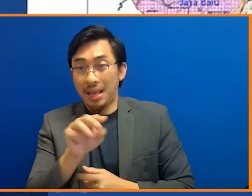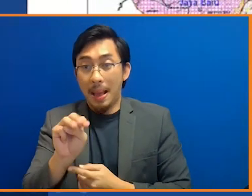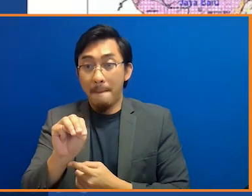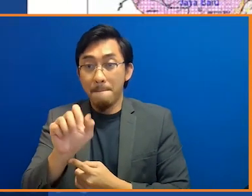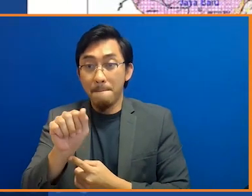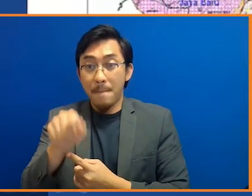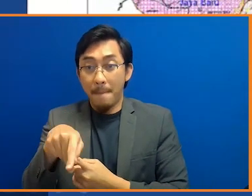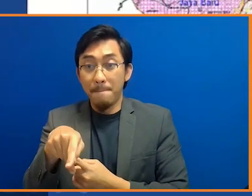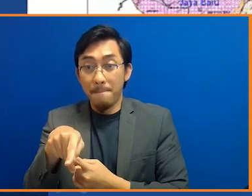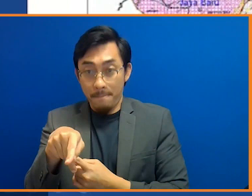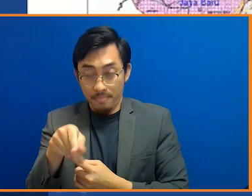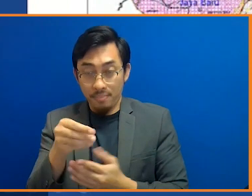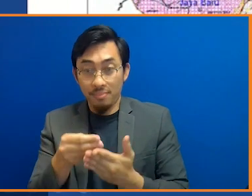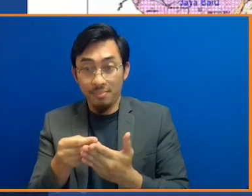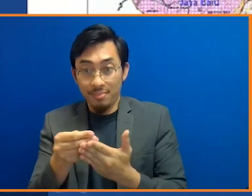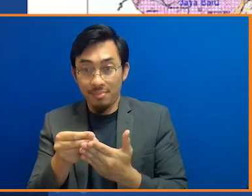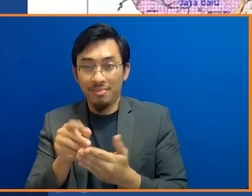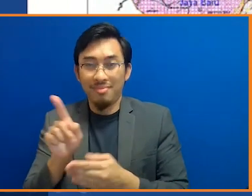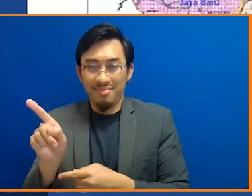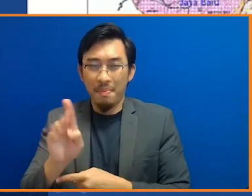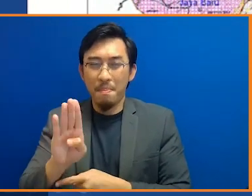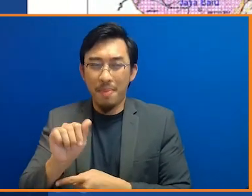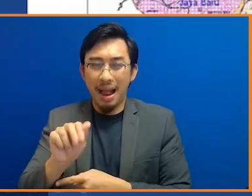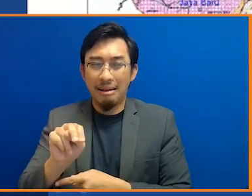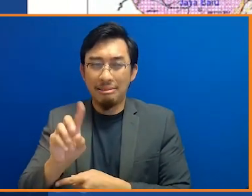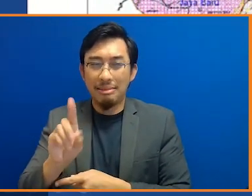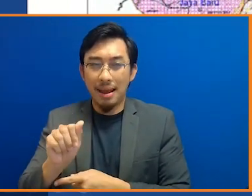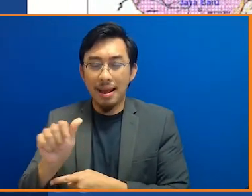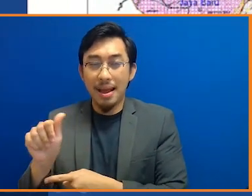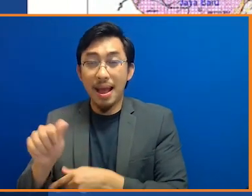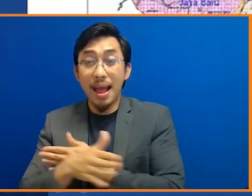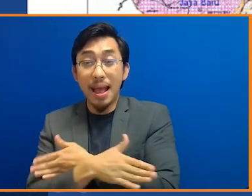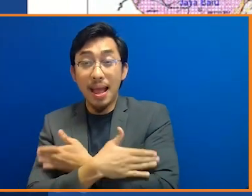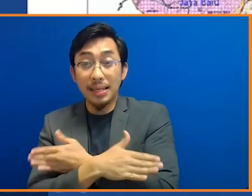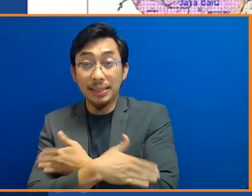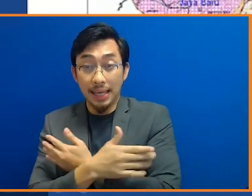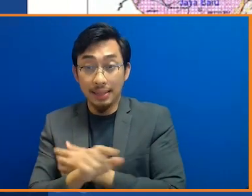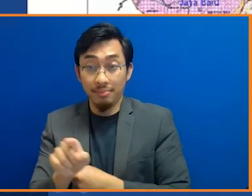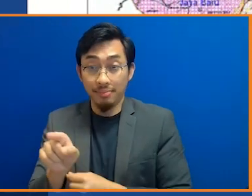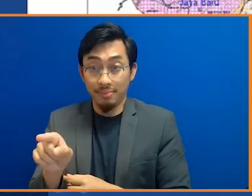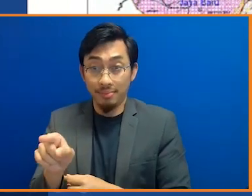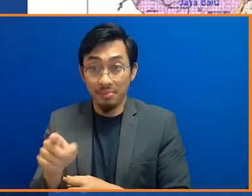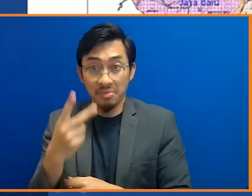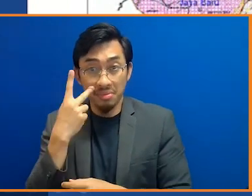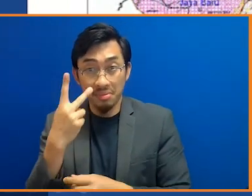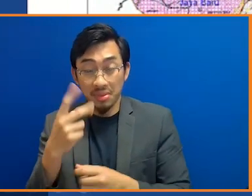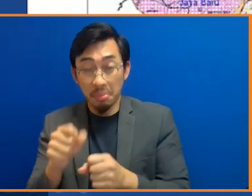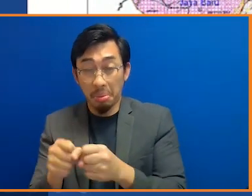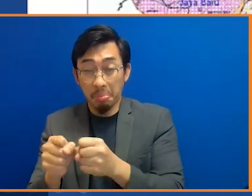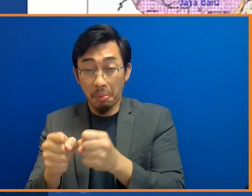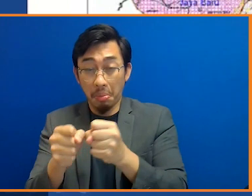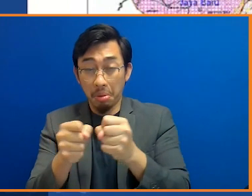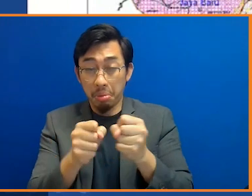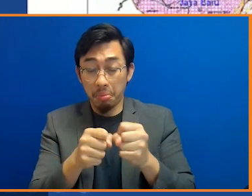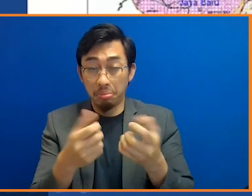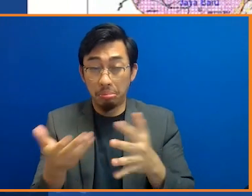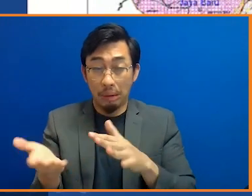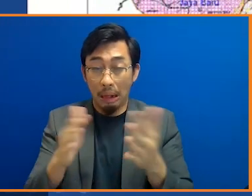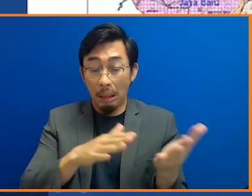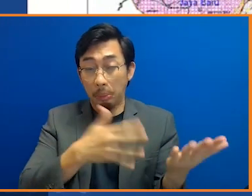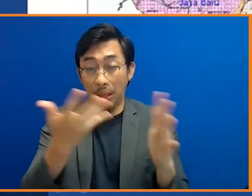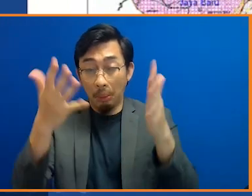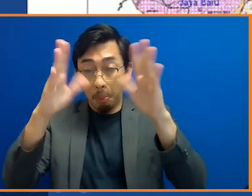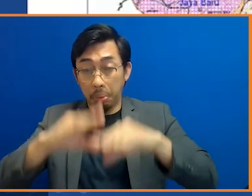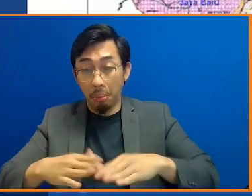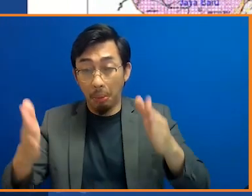This one is a map of Banda Aceh where we can see where the area is